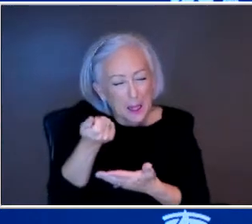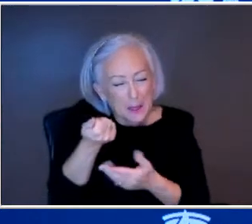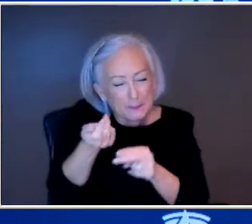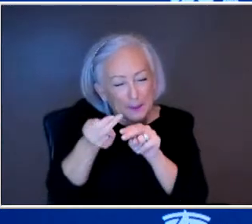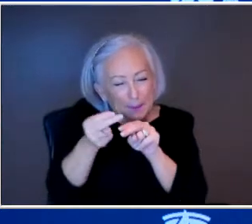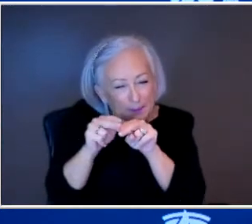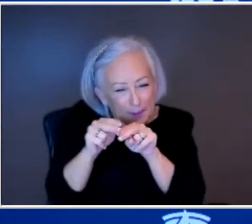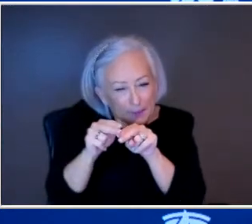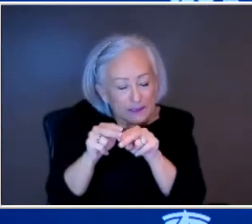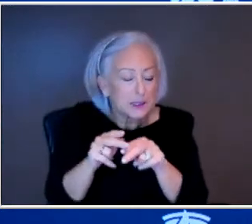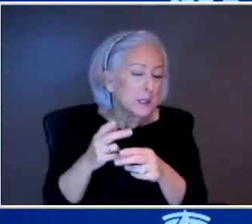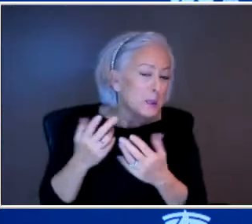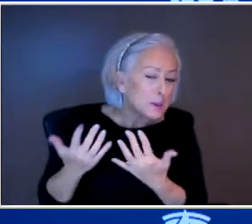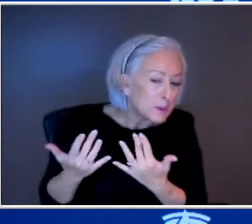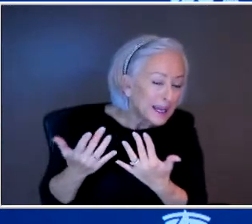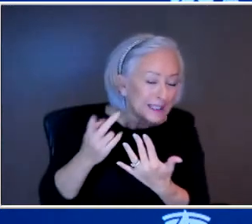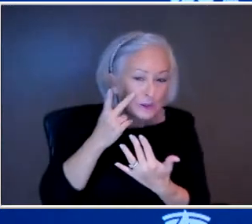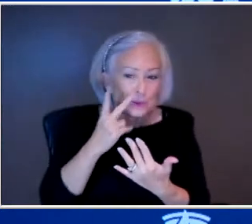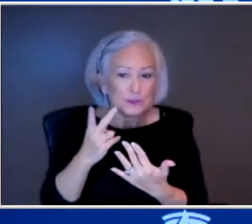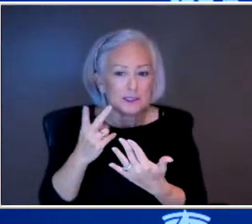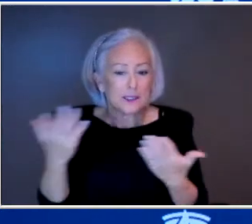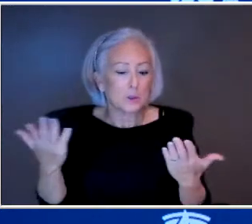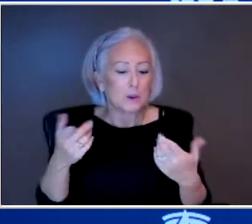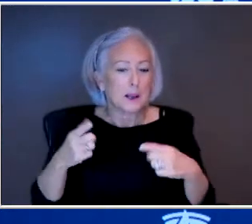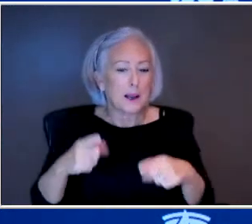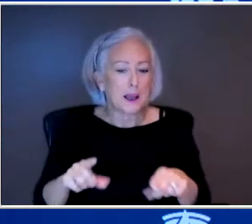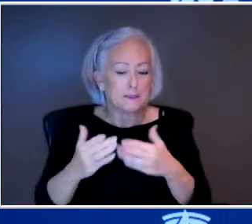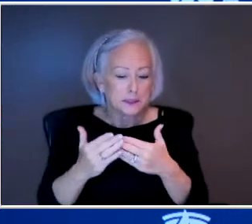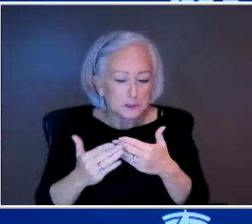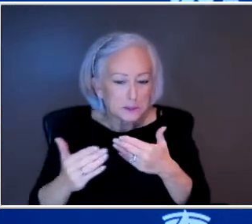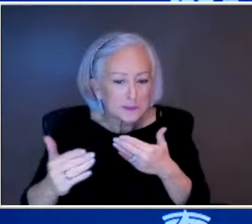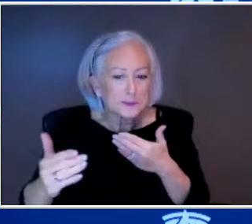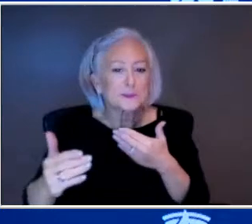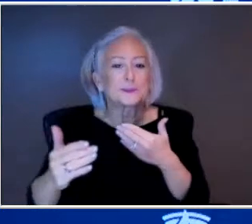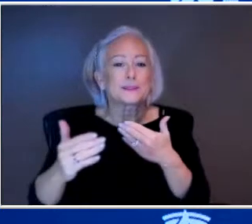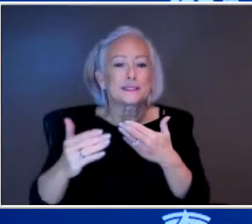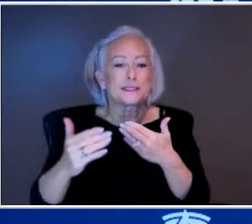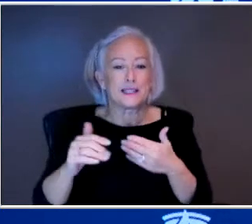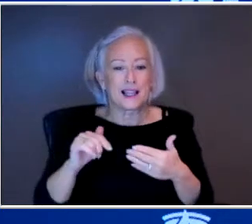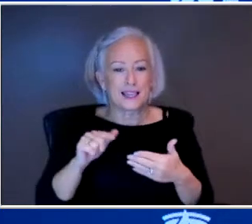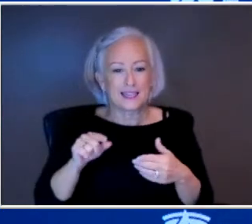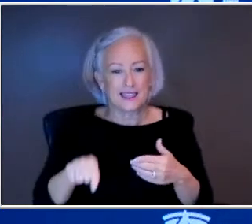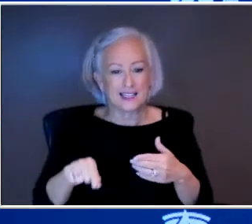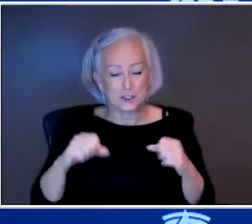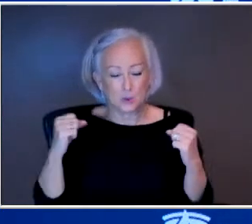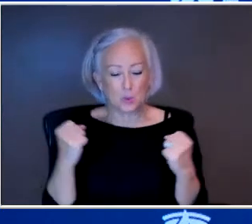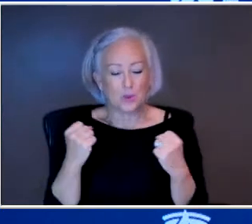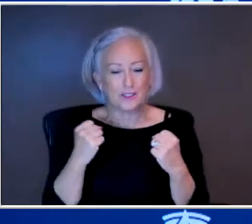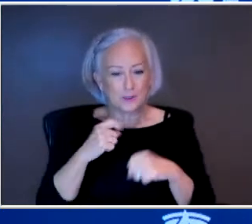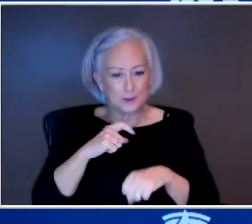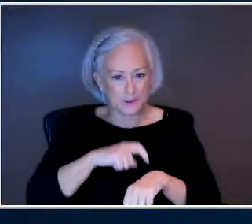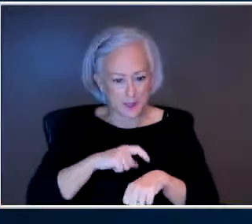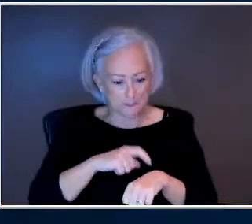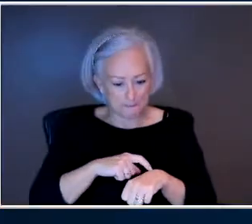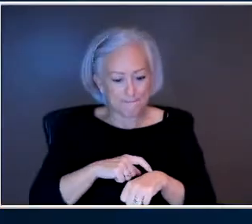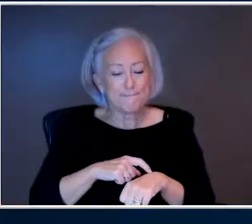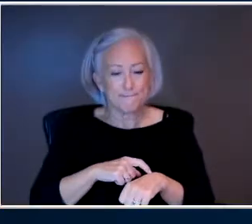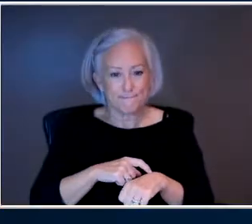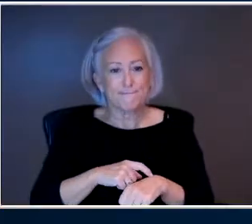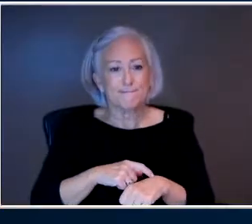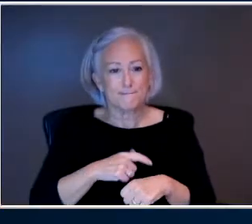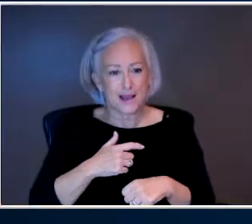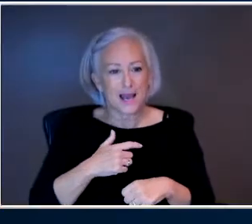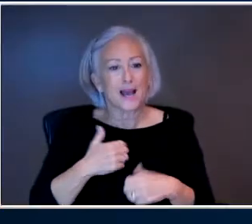trend is as we continue in this winter season and this respiratory viral season. Yep, that's right.